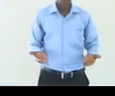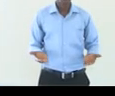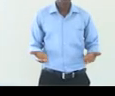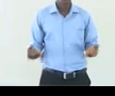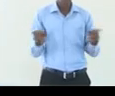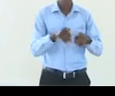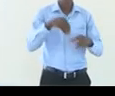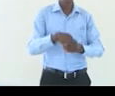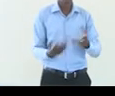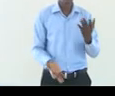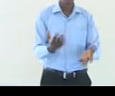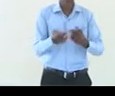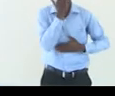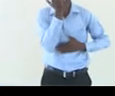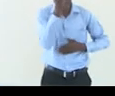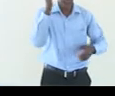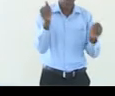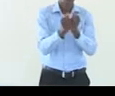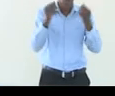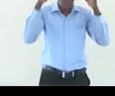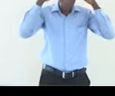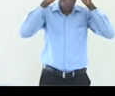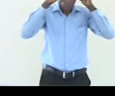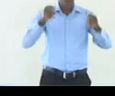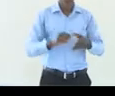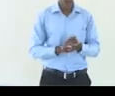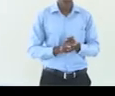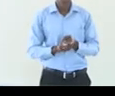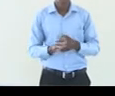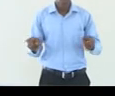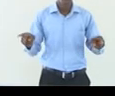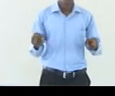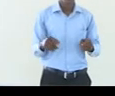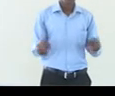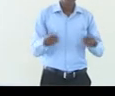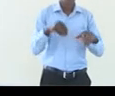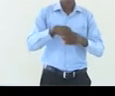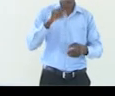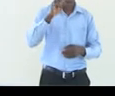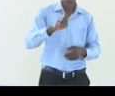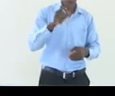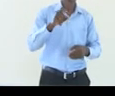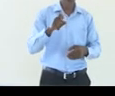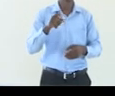as in the burning bush with Moses. Next, as in Exodus, pillar